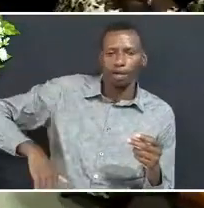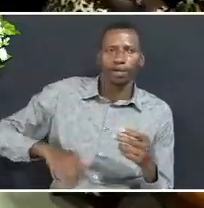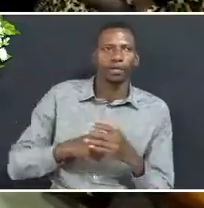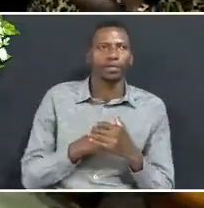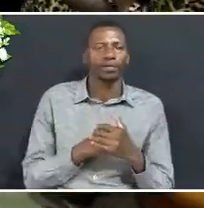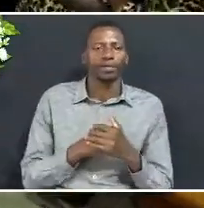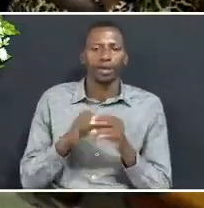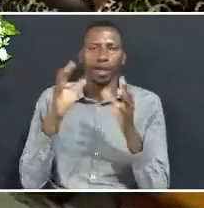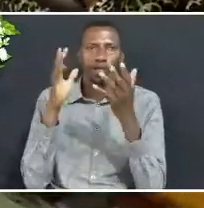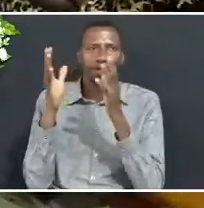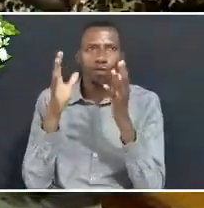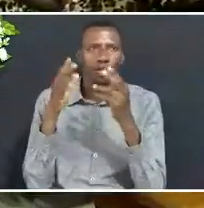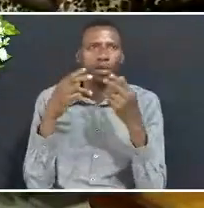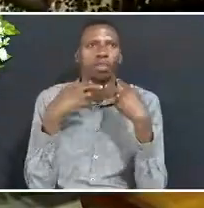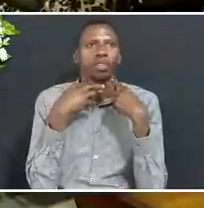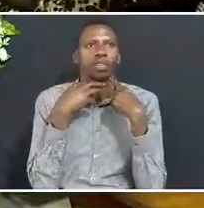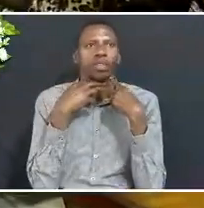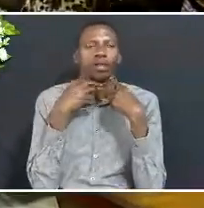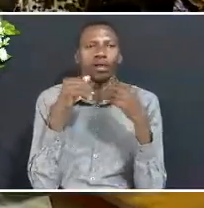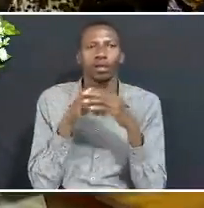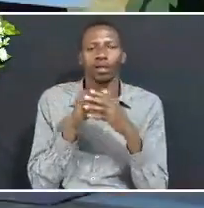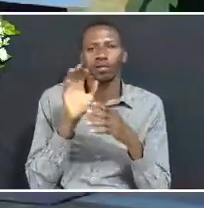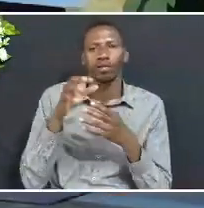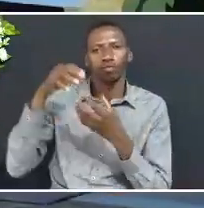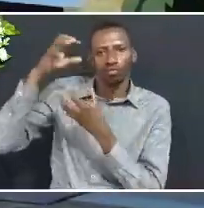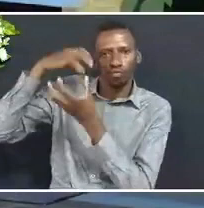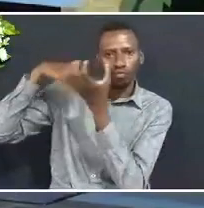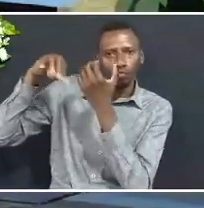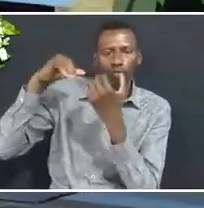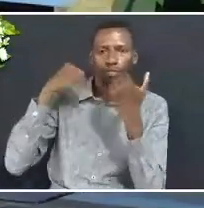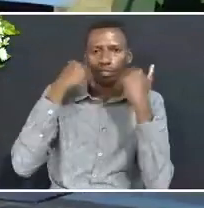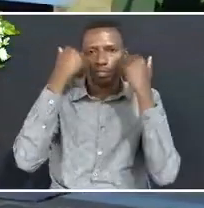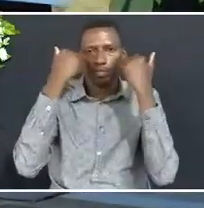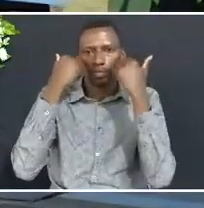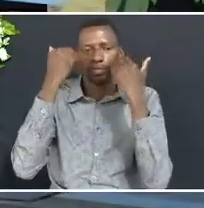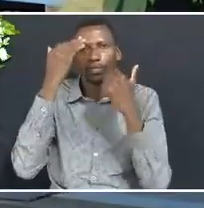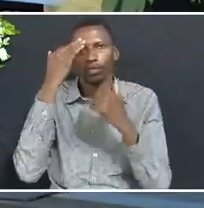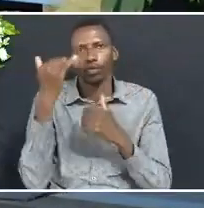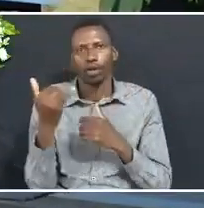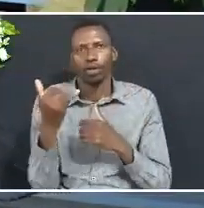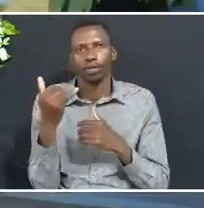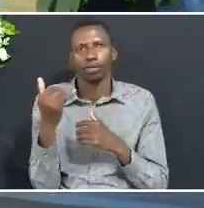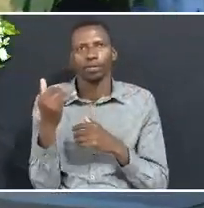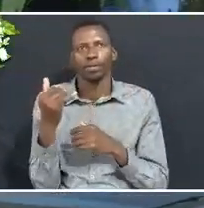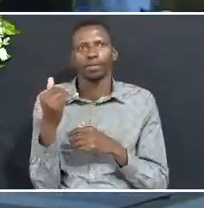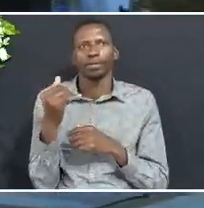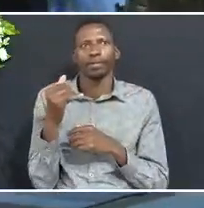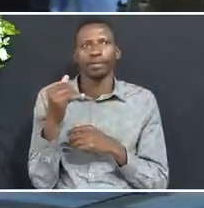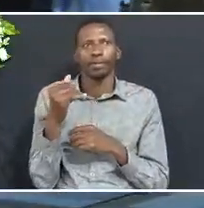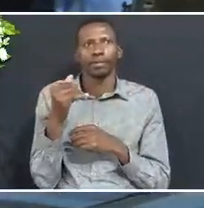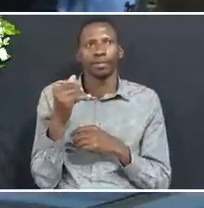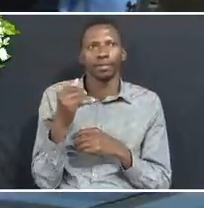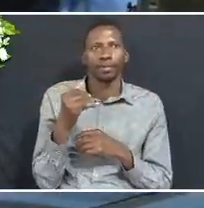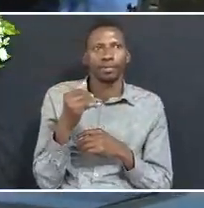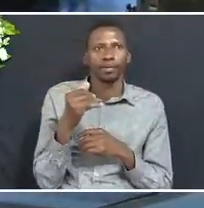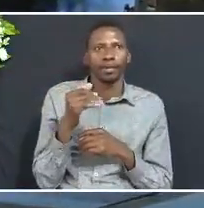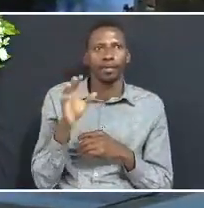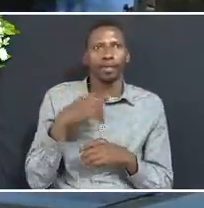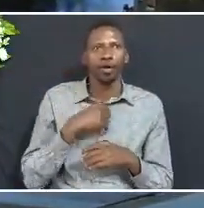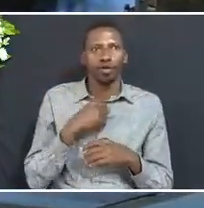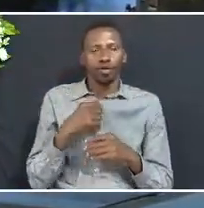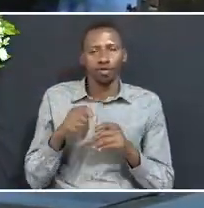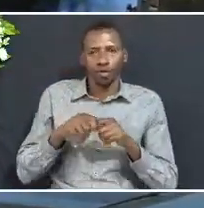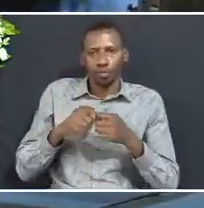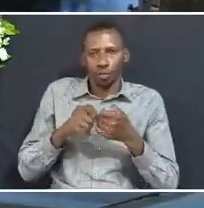the forest was struggling in his confusion and stress of having been, of having spoiled his clothes, which he